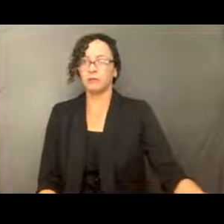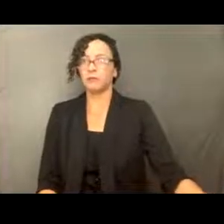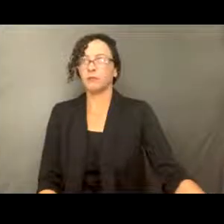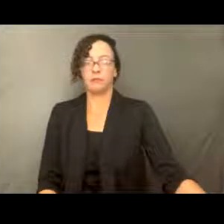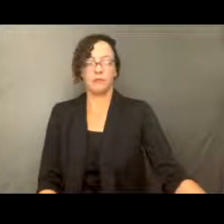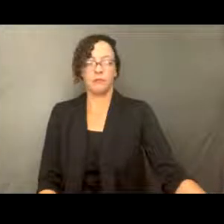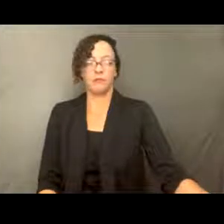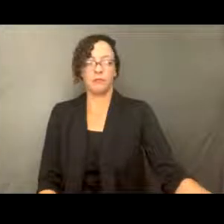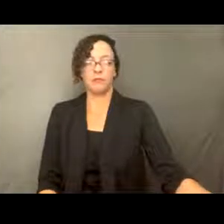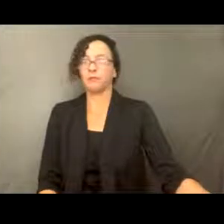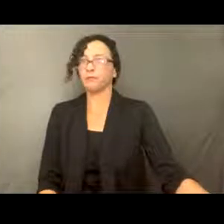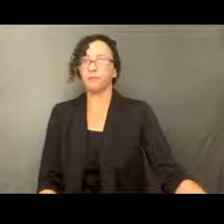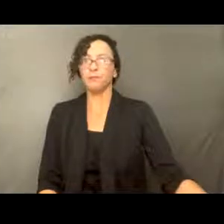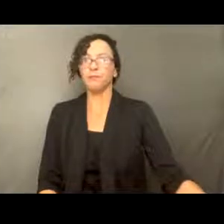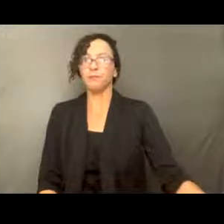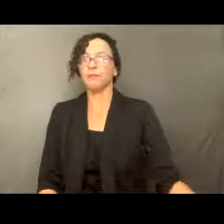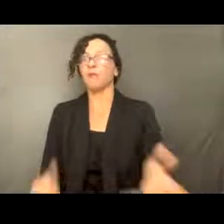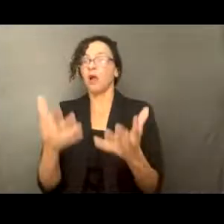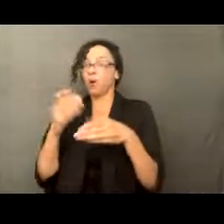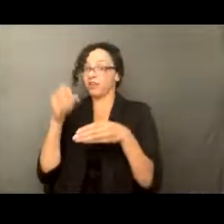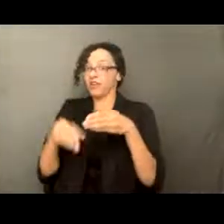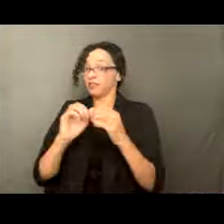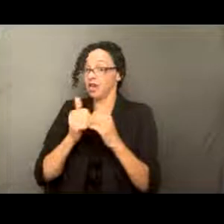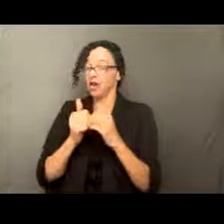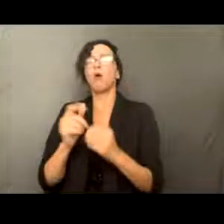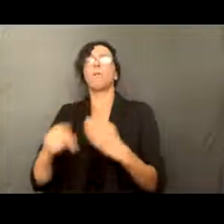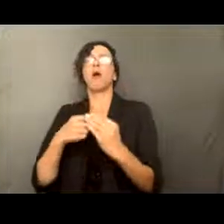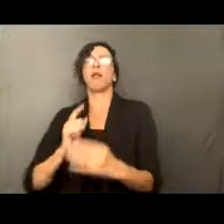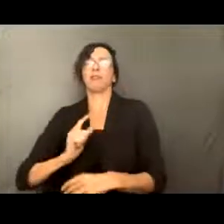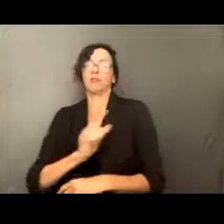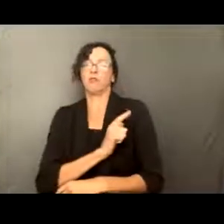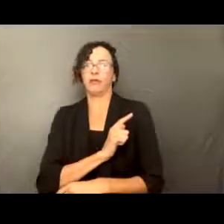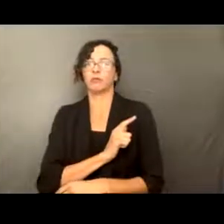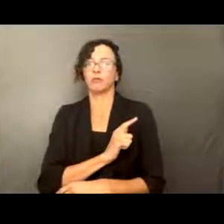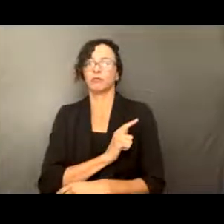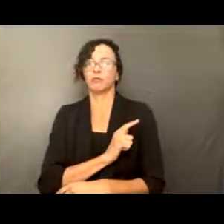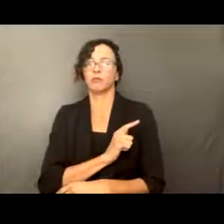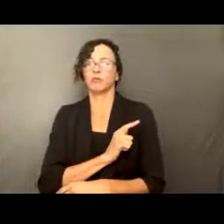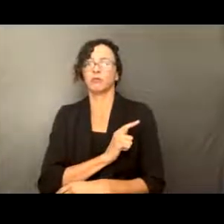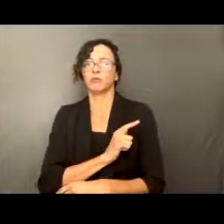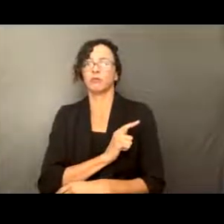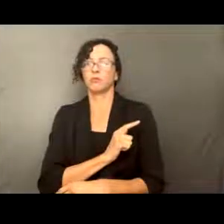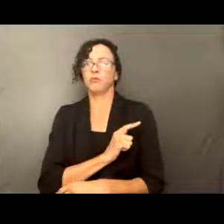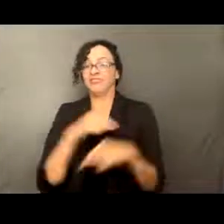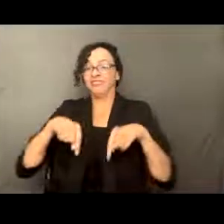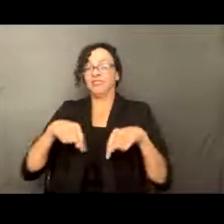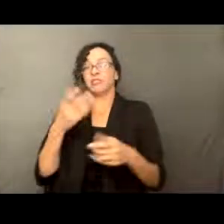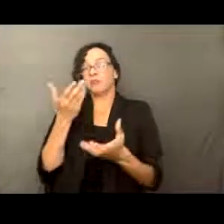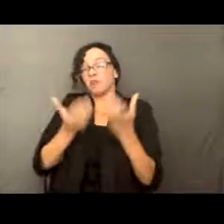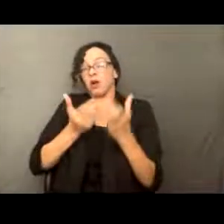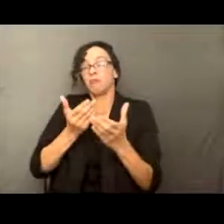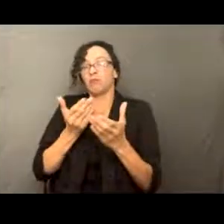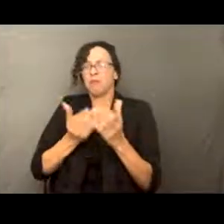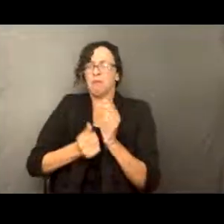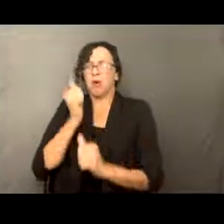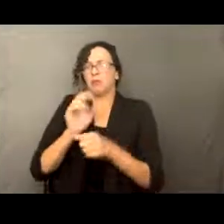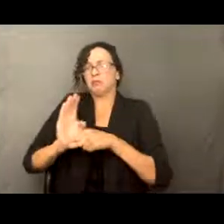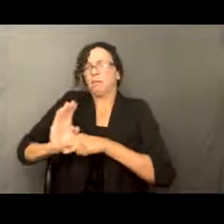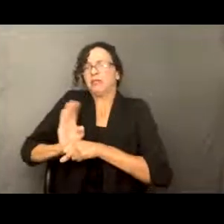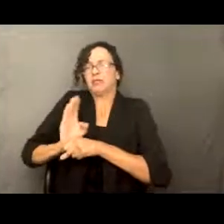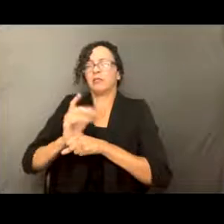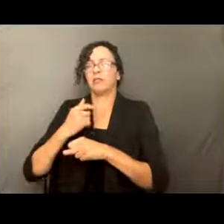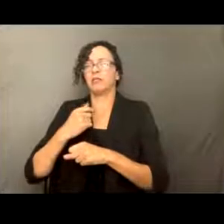I want to end on legislation. This was probably one of the busiest. I've only been working for